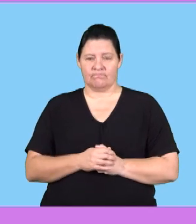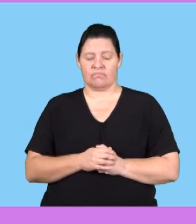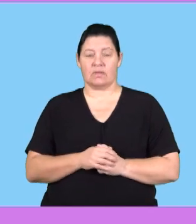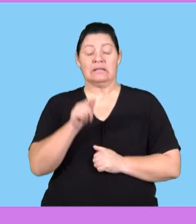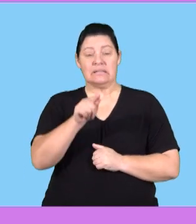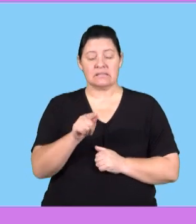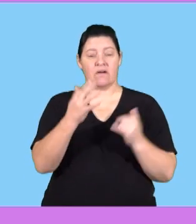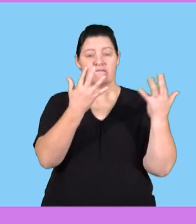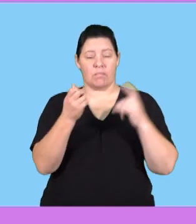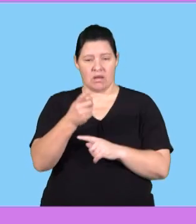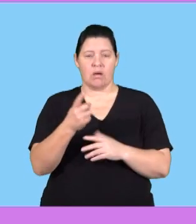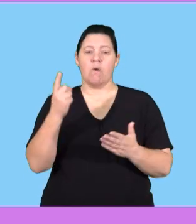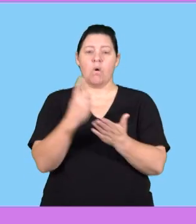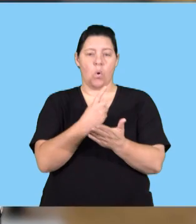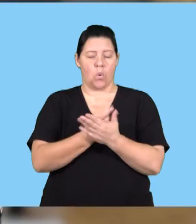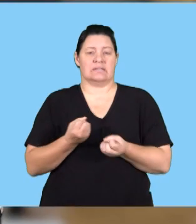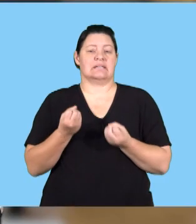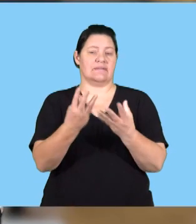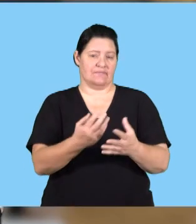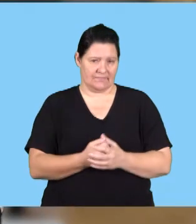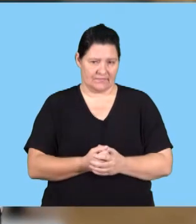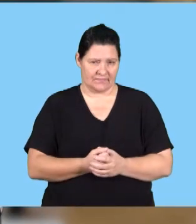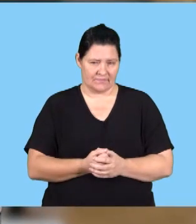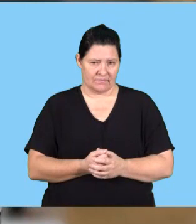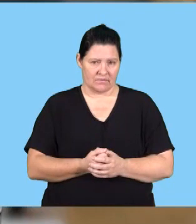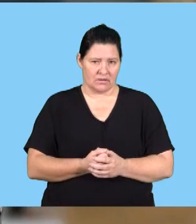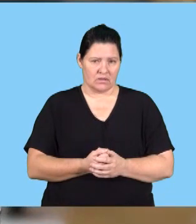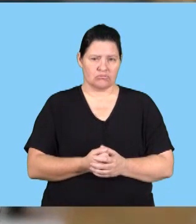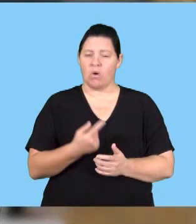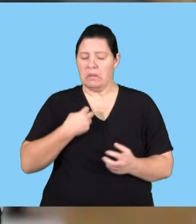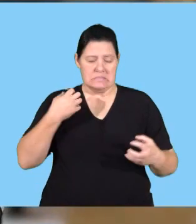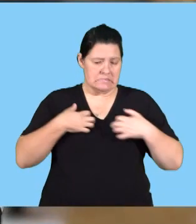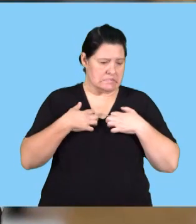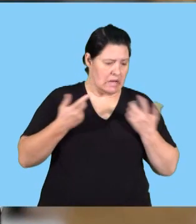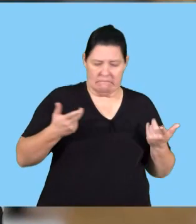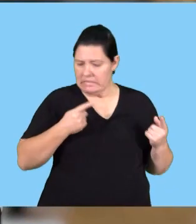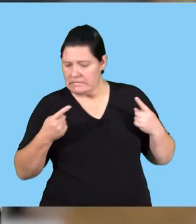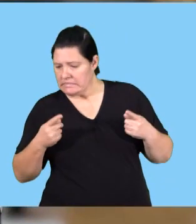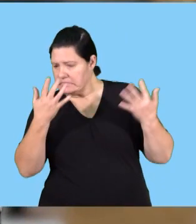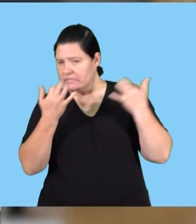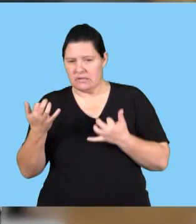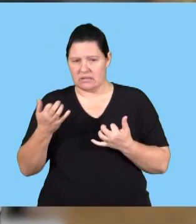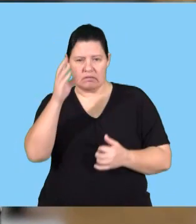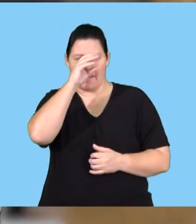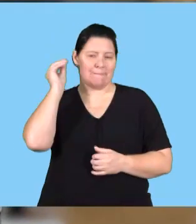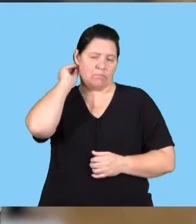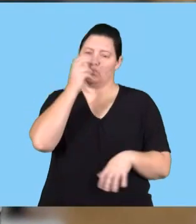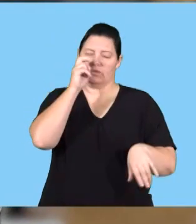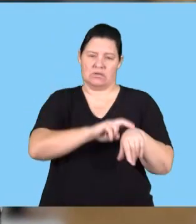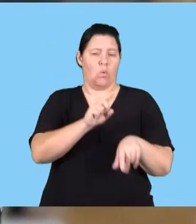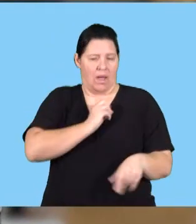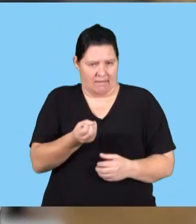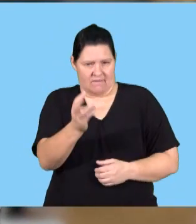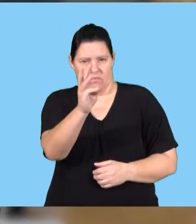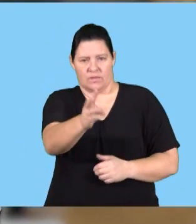this formula will always be given to you so that you don't have to worry and you don't have to memorize